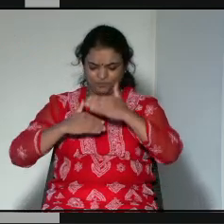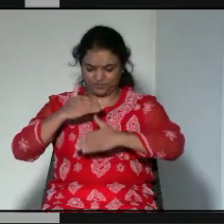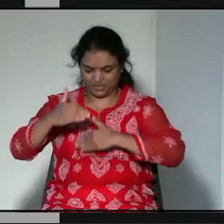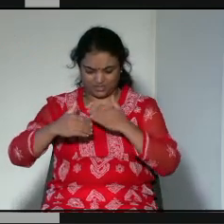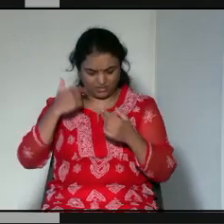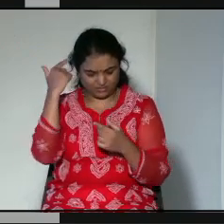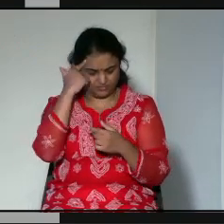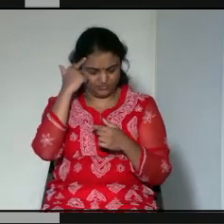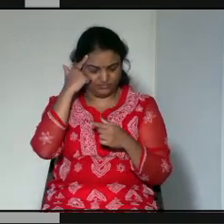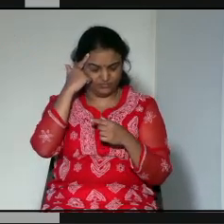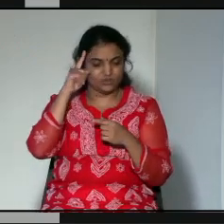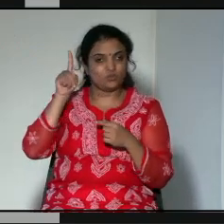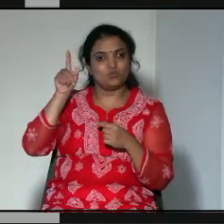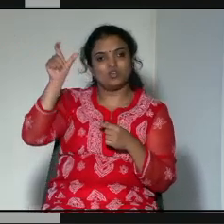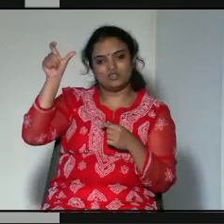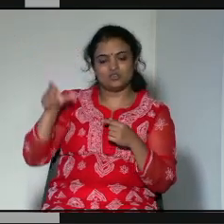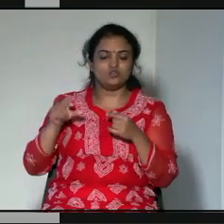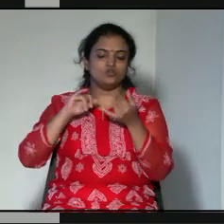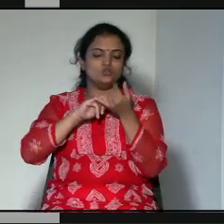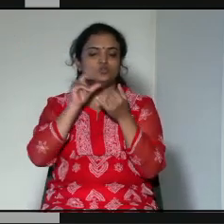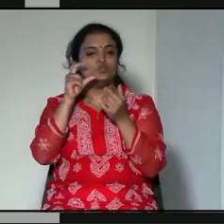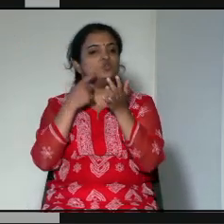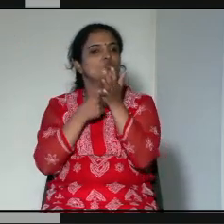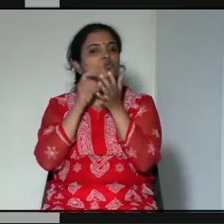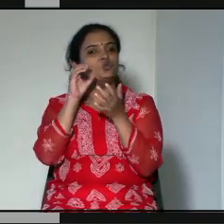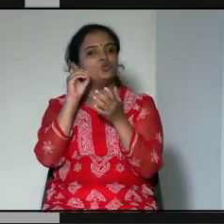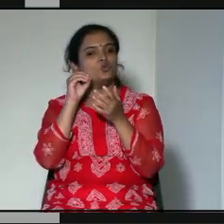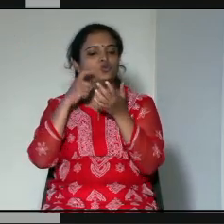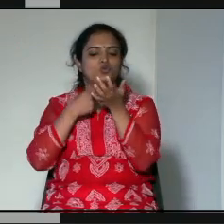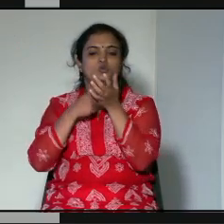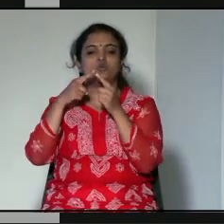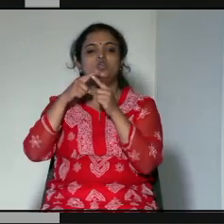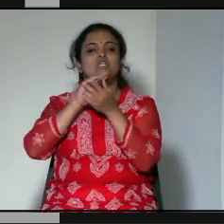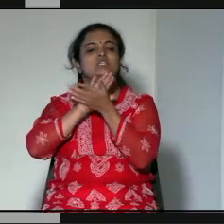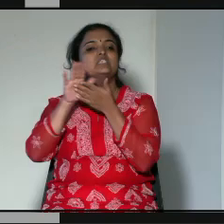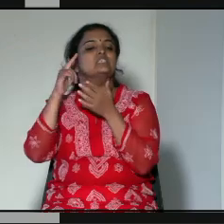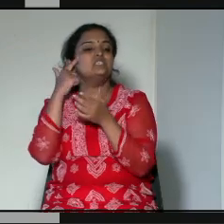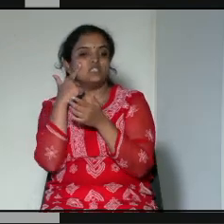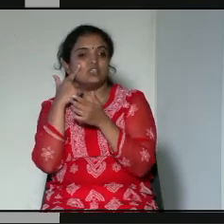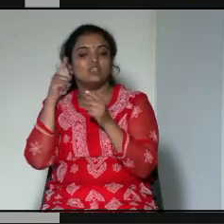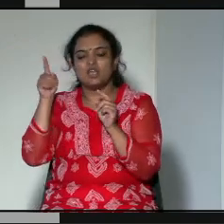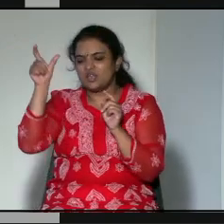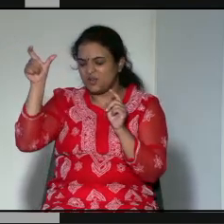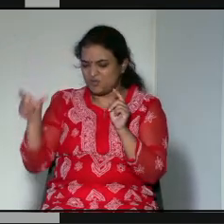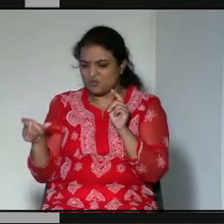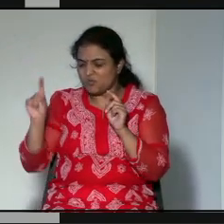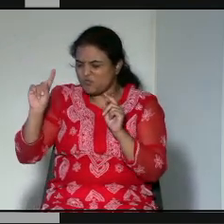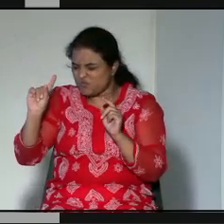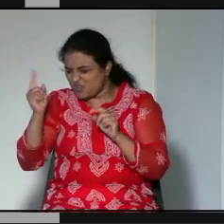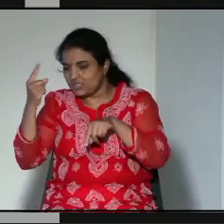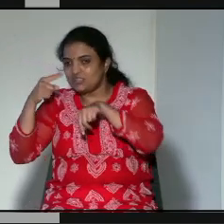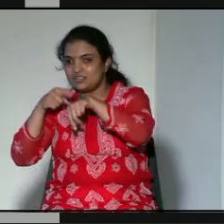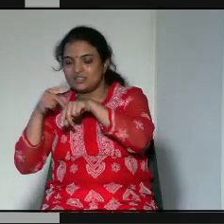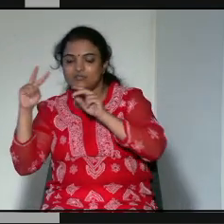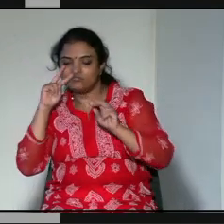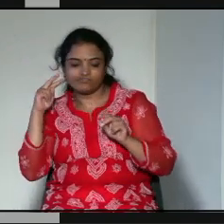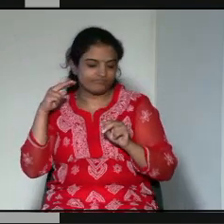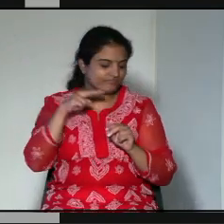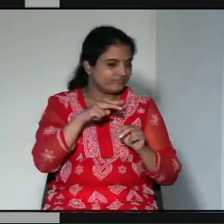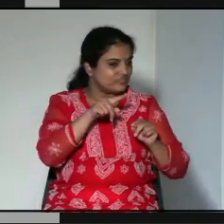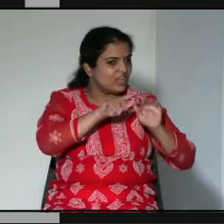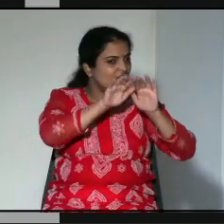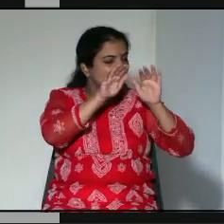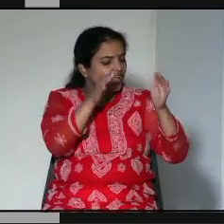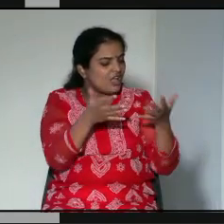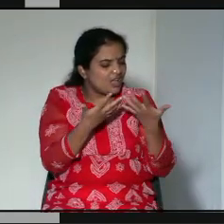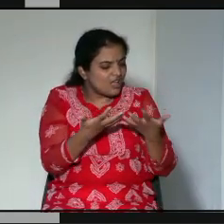Dr. Surajit Sinha, she first saw specimens of Bastar metal craft, which convinced her that this was the kind of